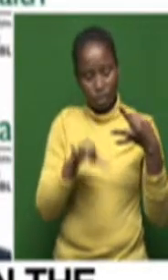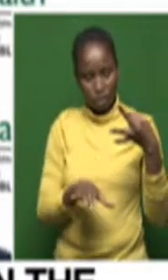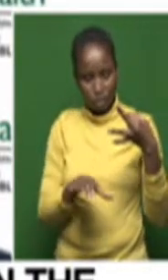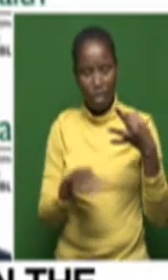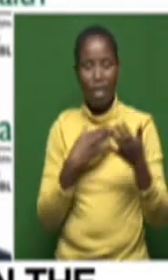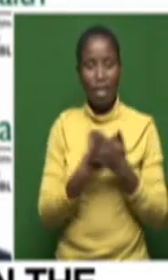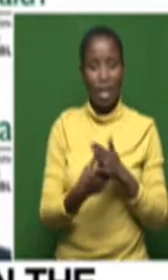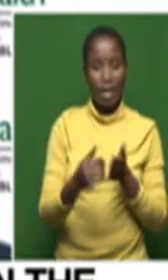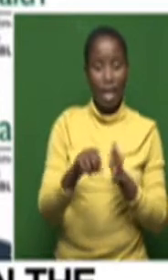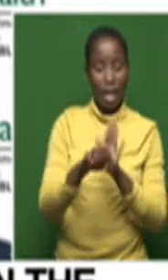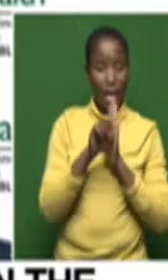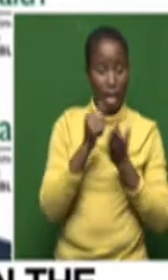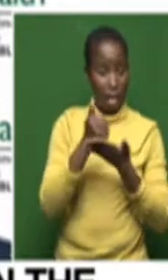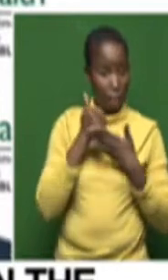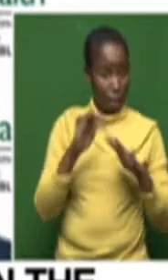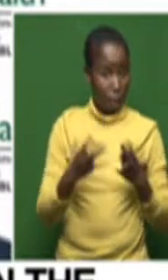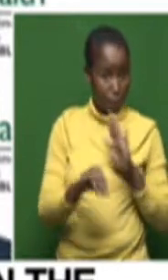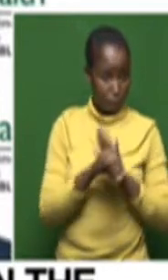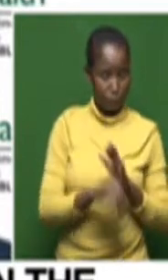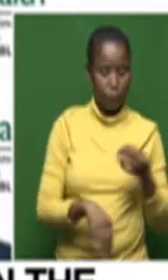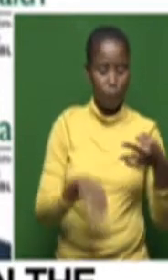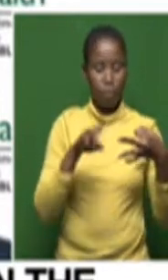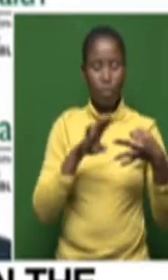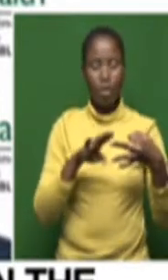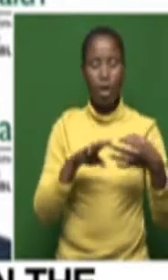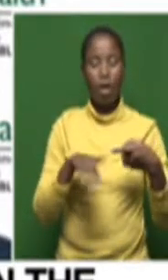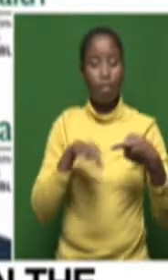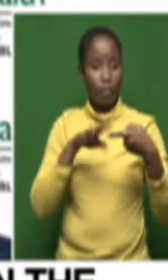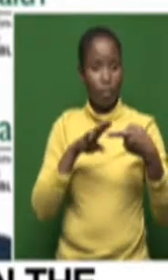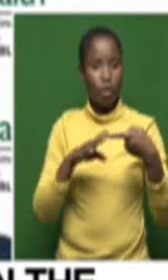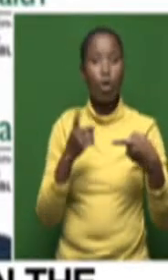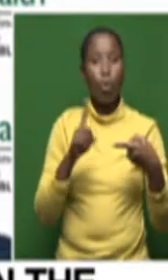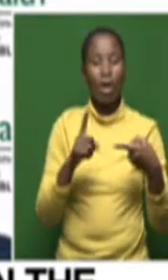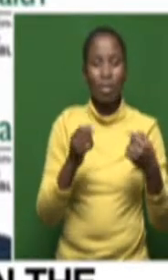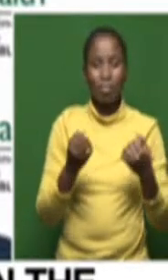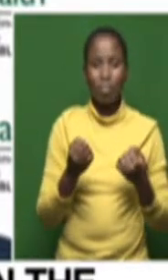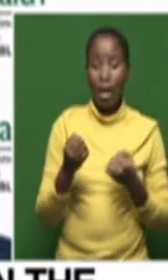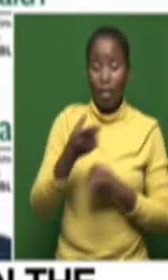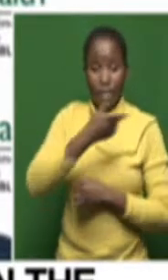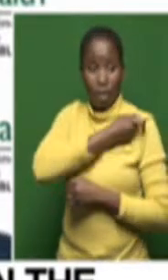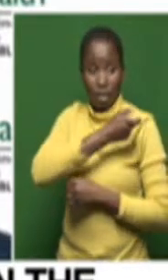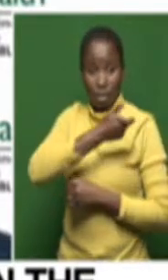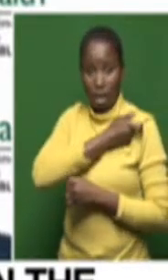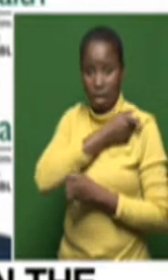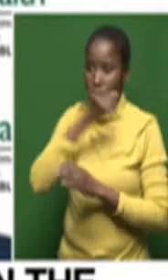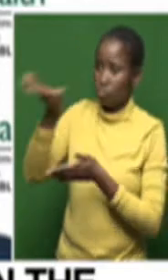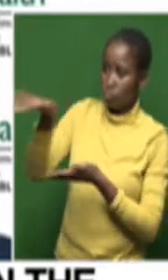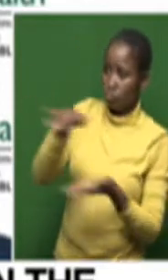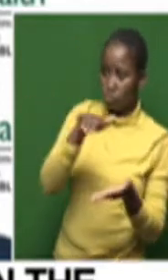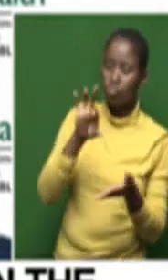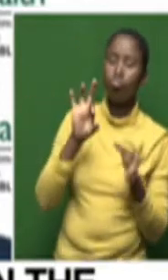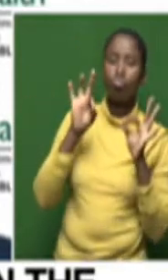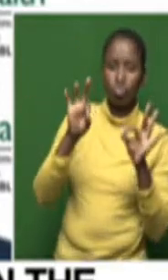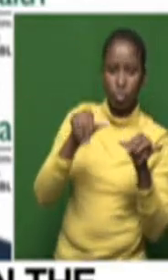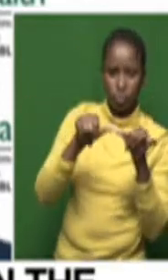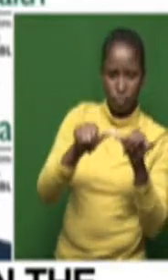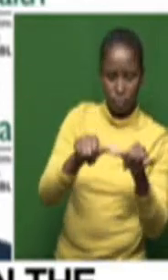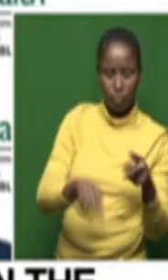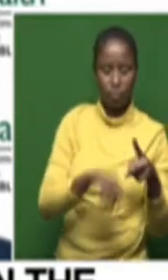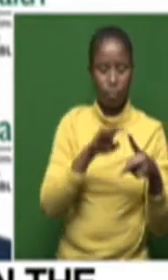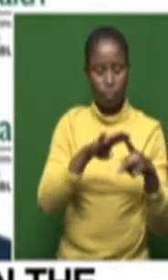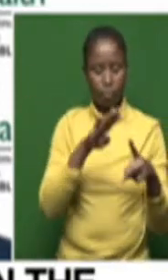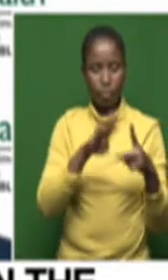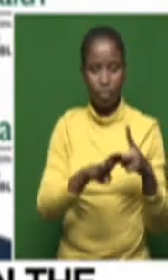that the first one is in terms of the stability of the supply of the vaccines. Secondly is our